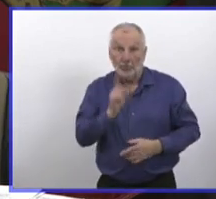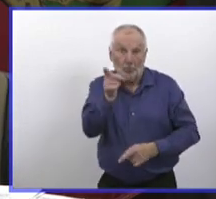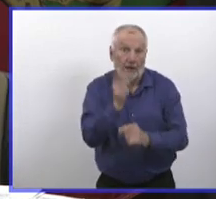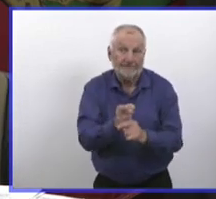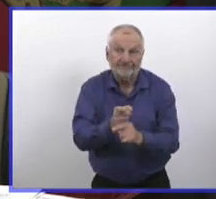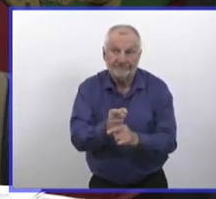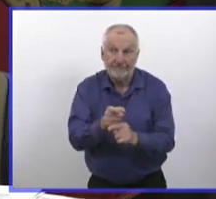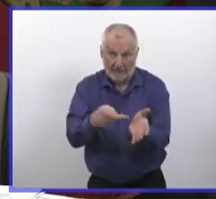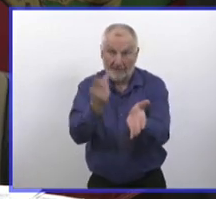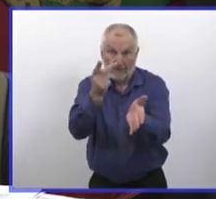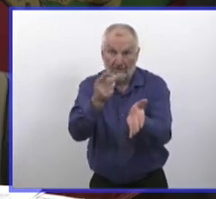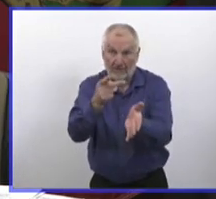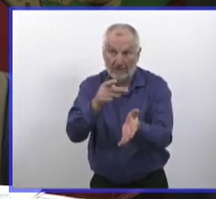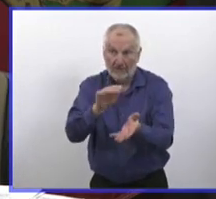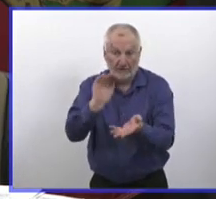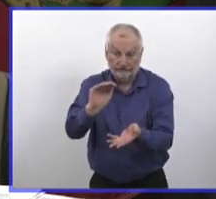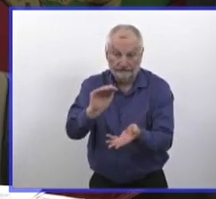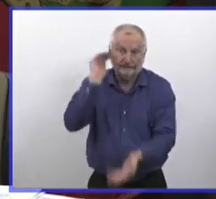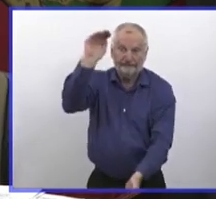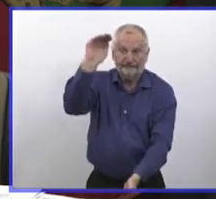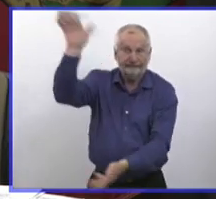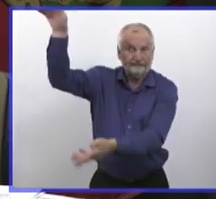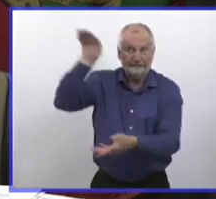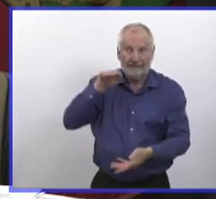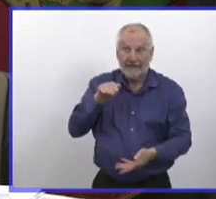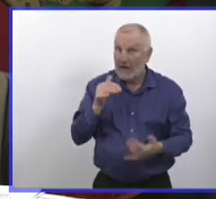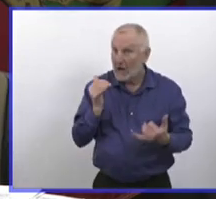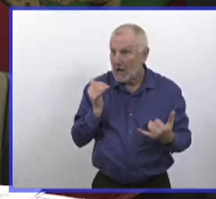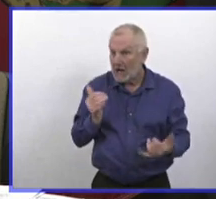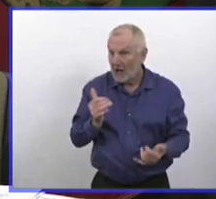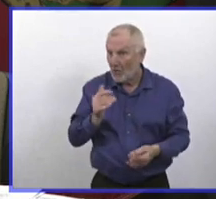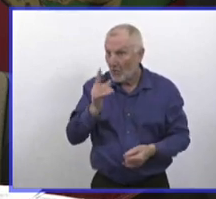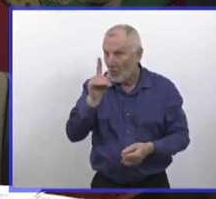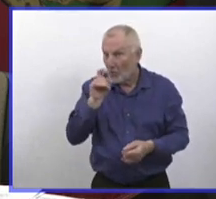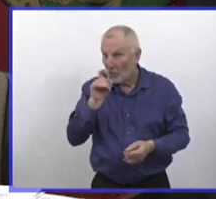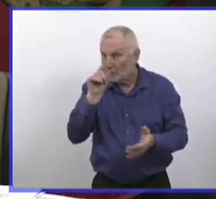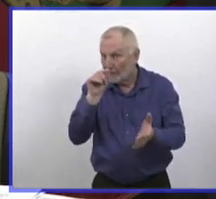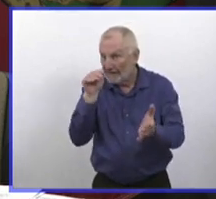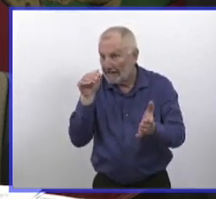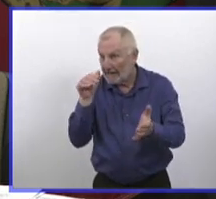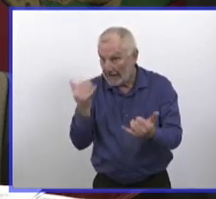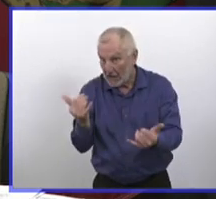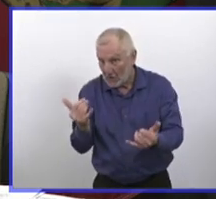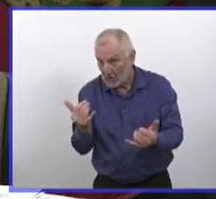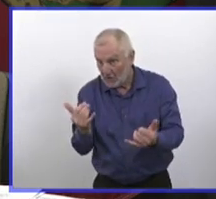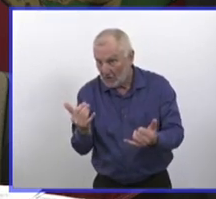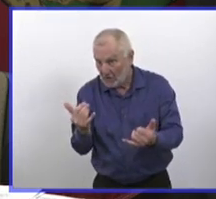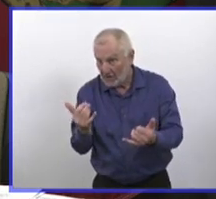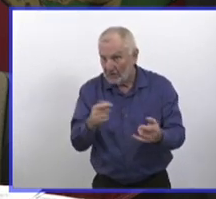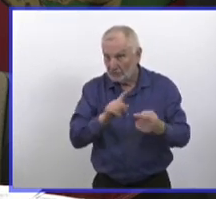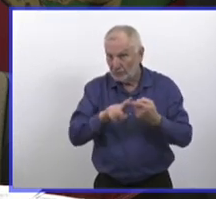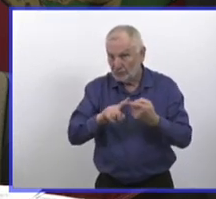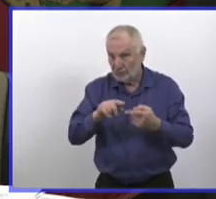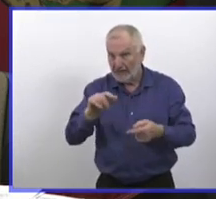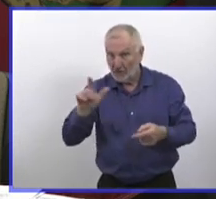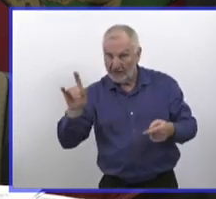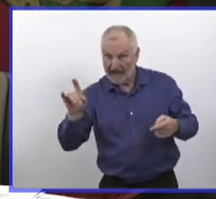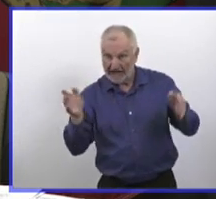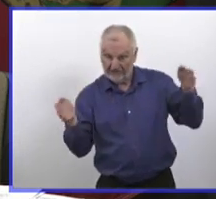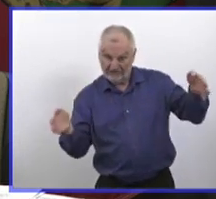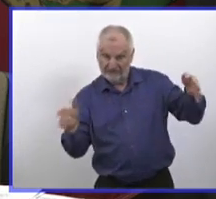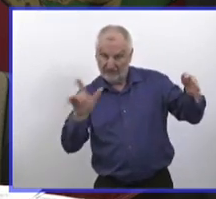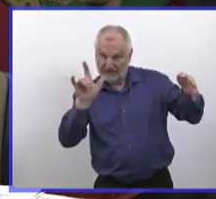to administer with those is now about 120,000 doses from now, looking 28 days ahead. So between now and 28 days from